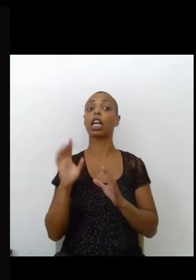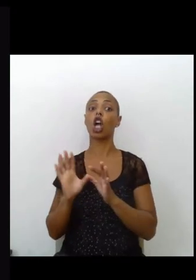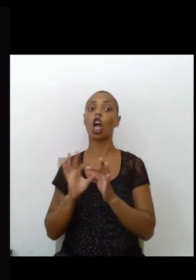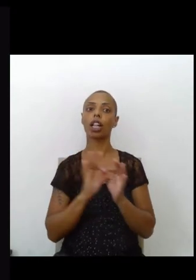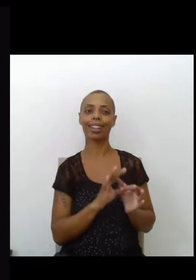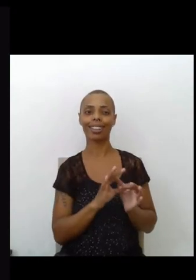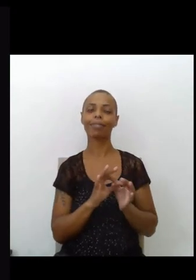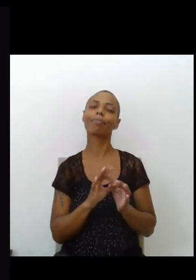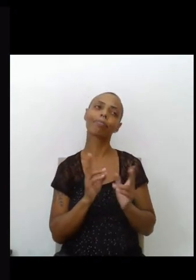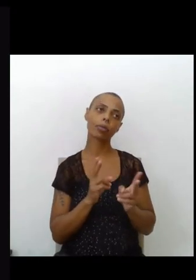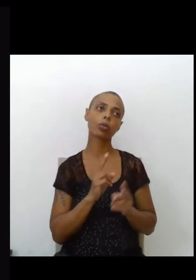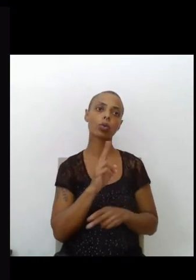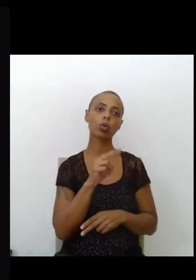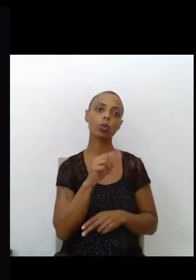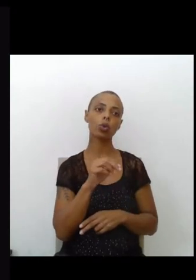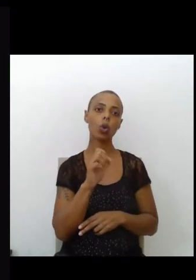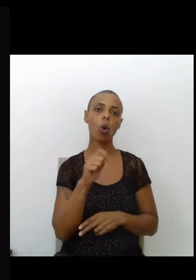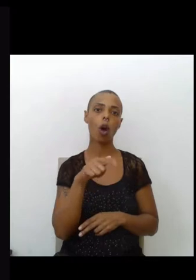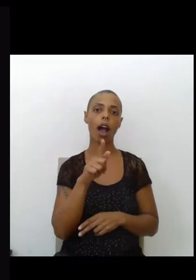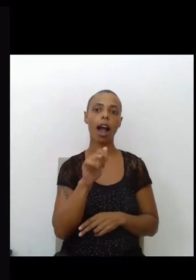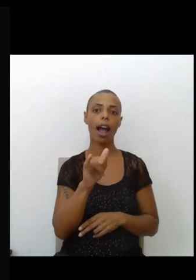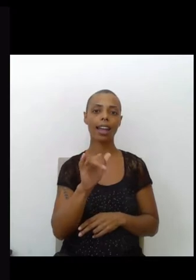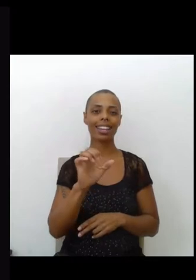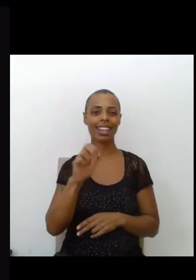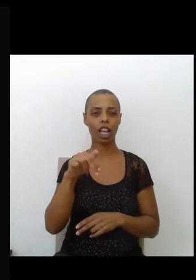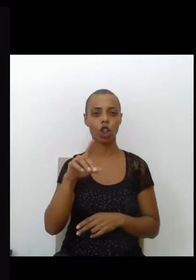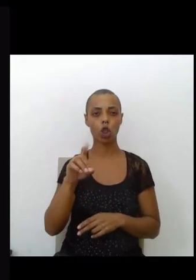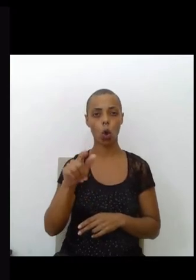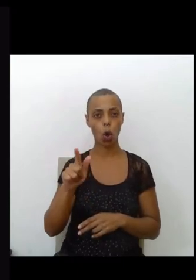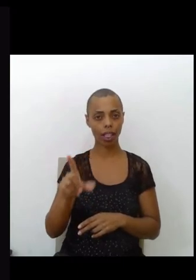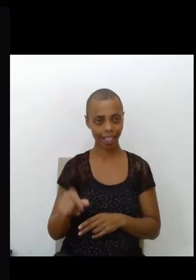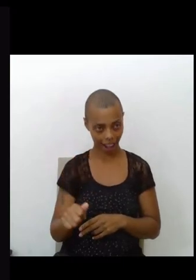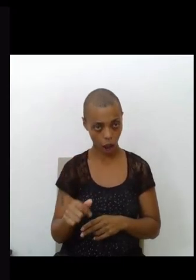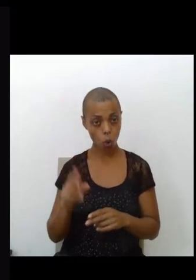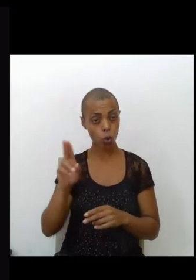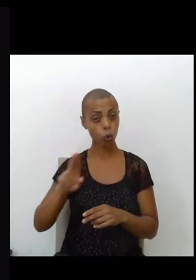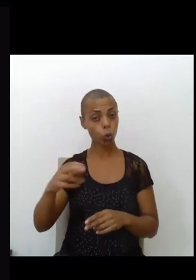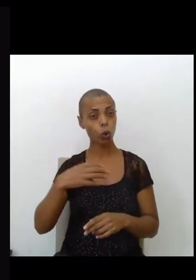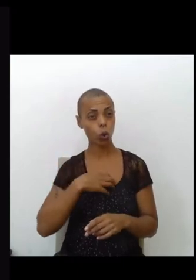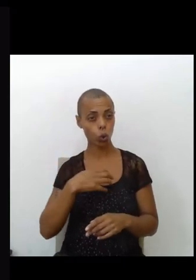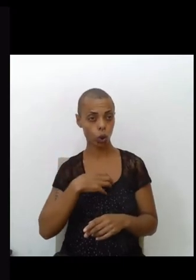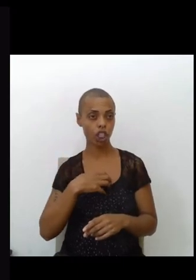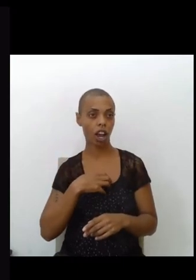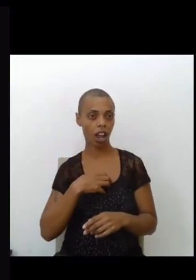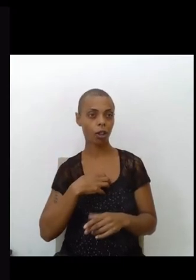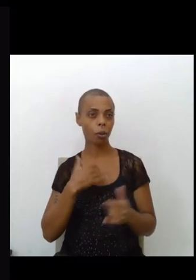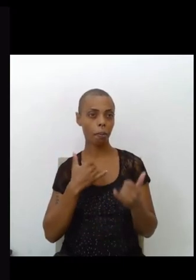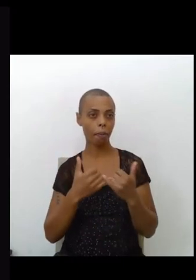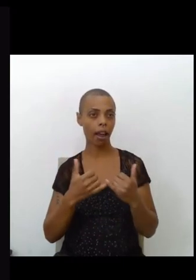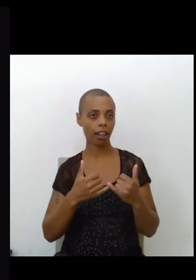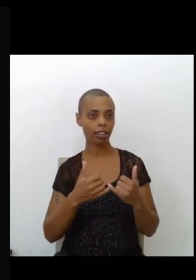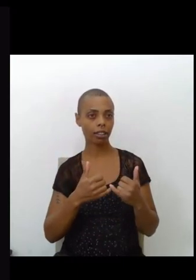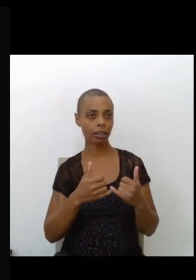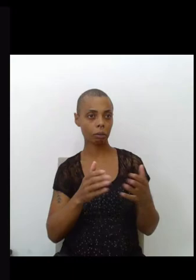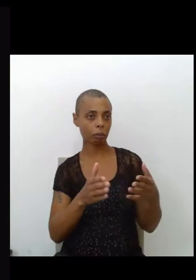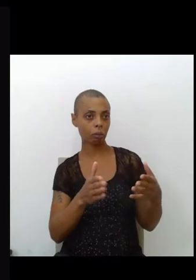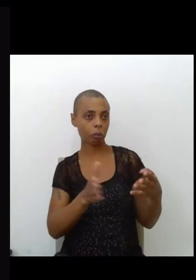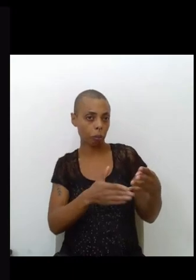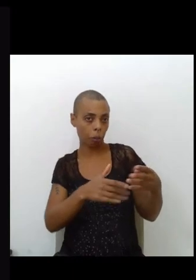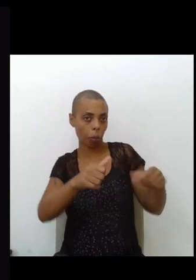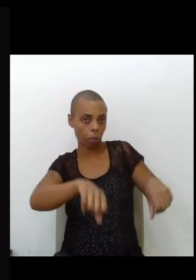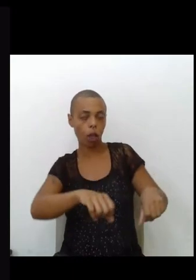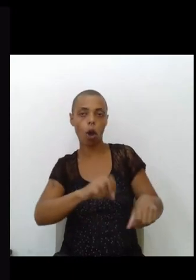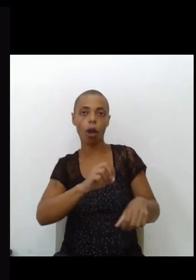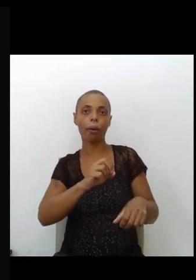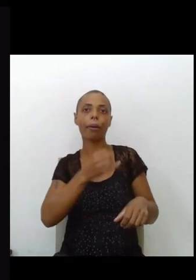is used pejoratively similarly to queer or in other contexts it can be